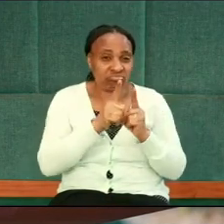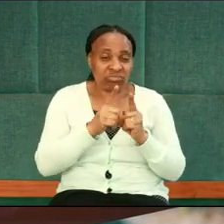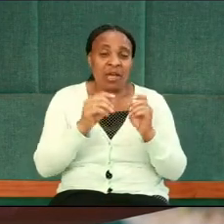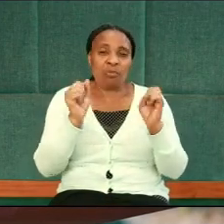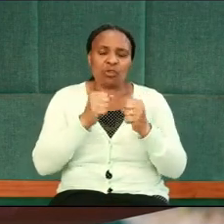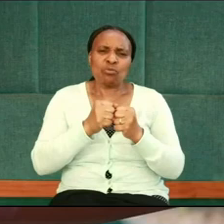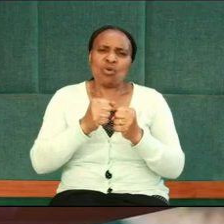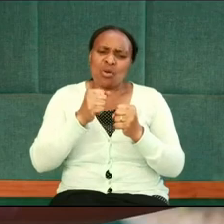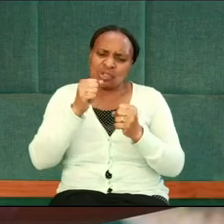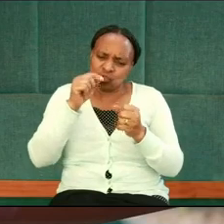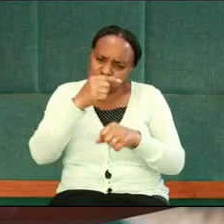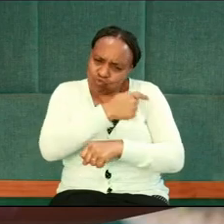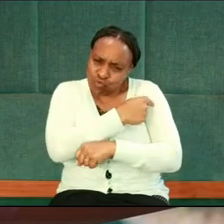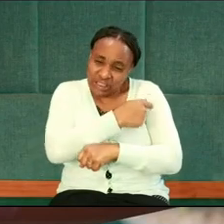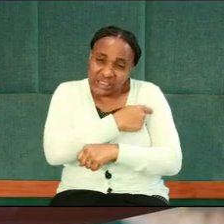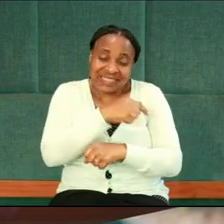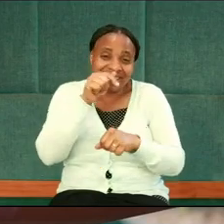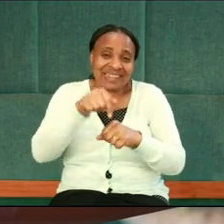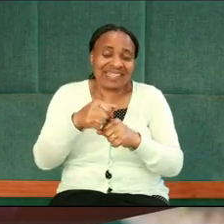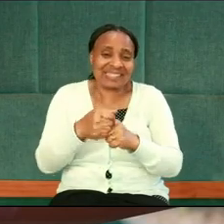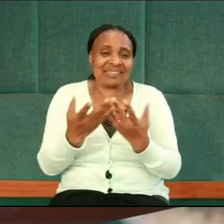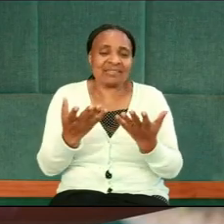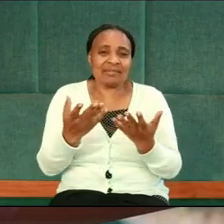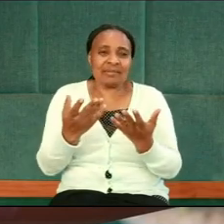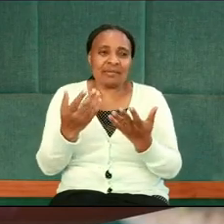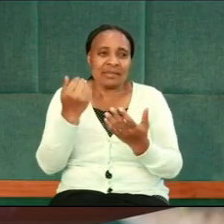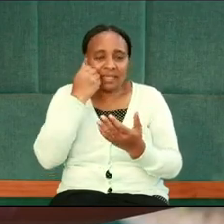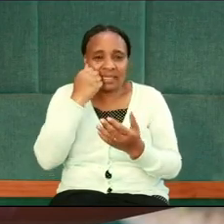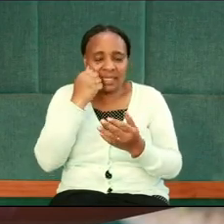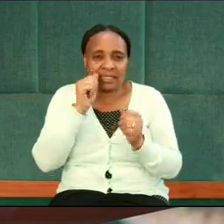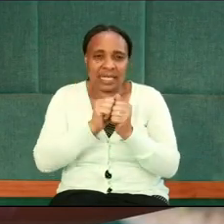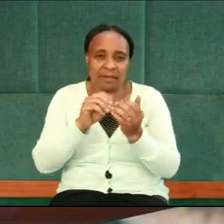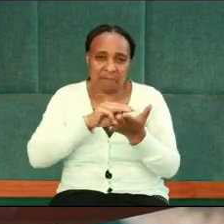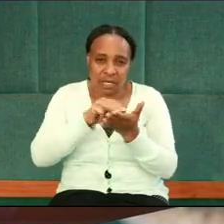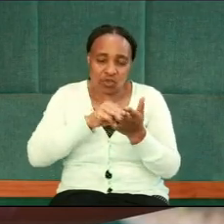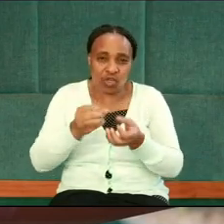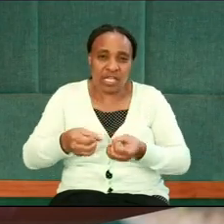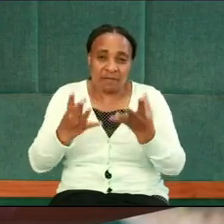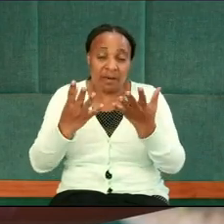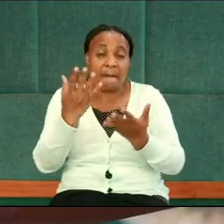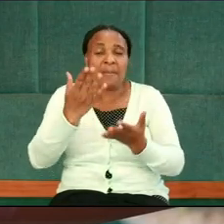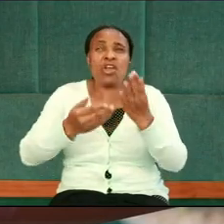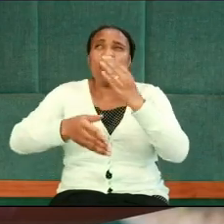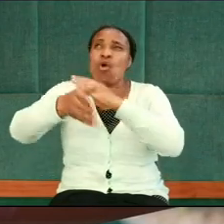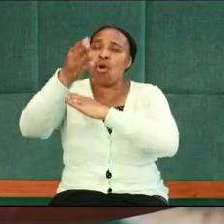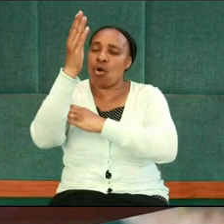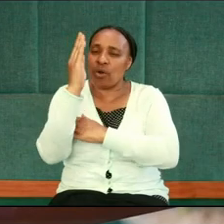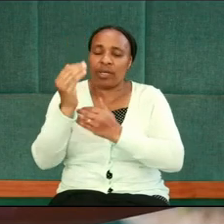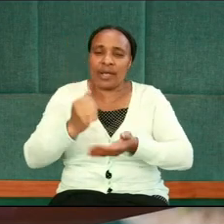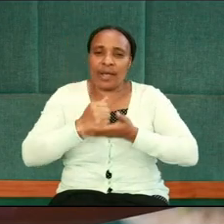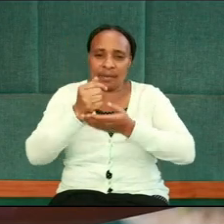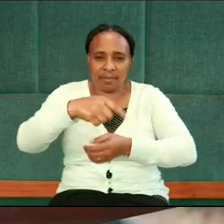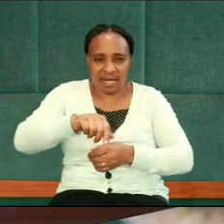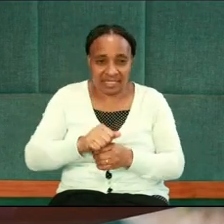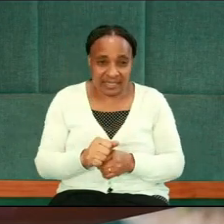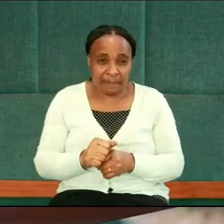are treating the causes when give you medication. May God help us so that even as